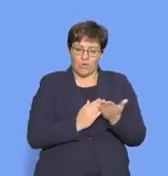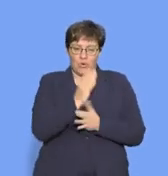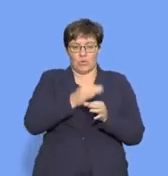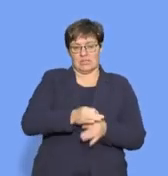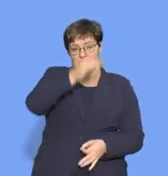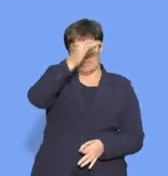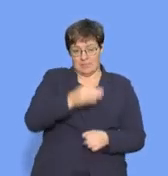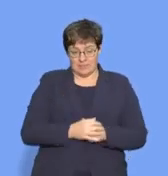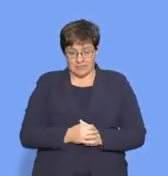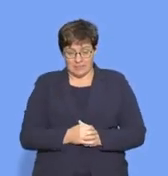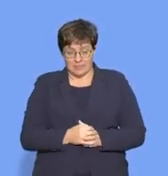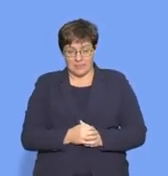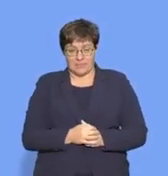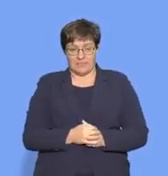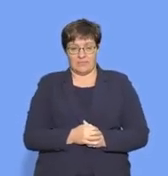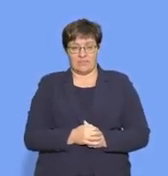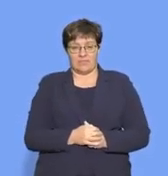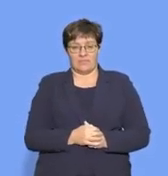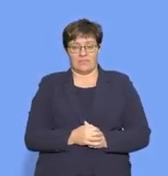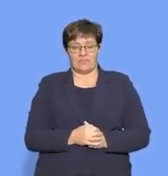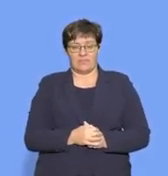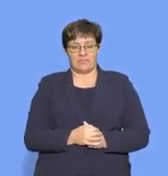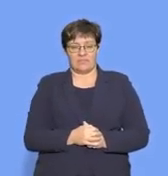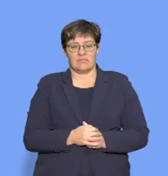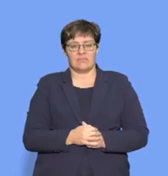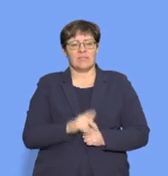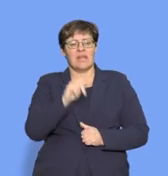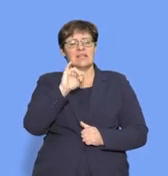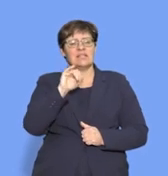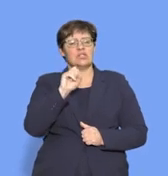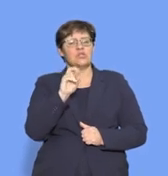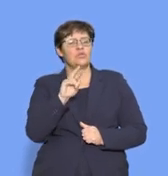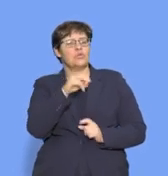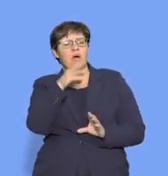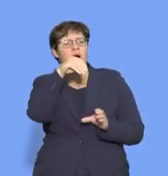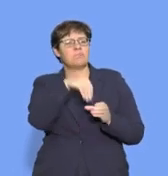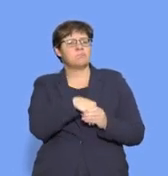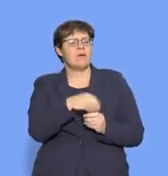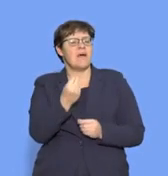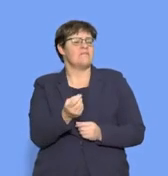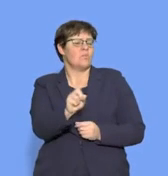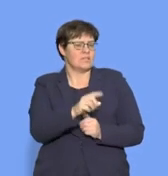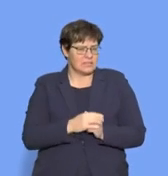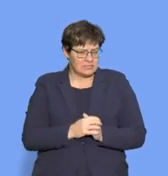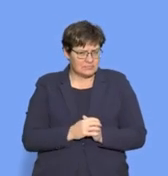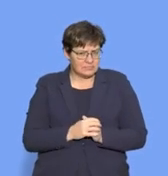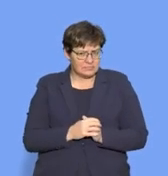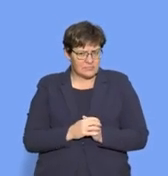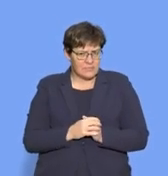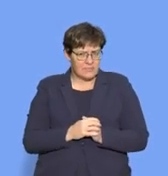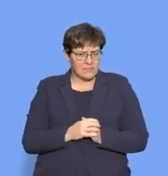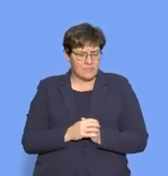plant. So, what types of tissues would we need to